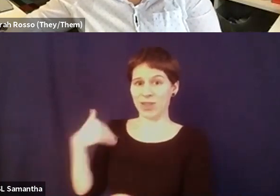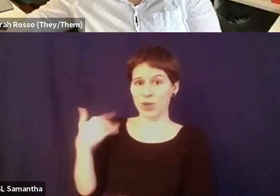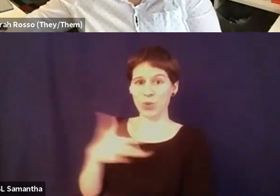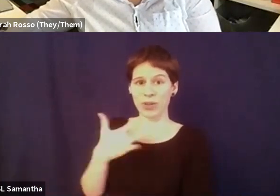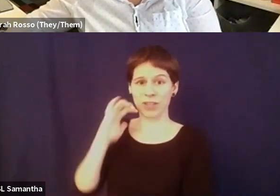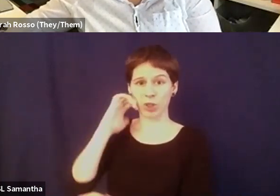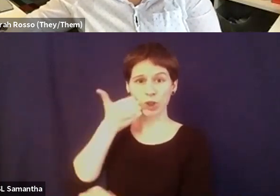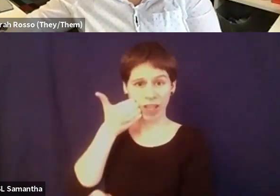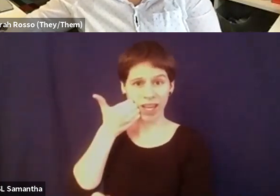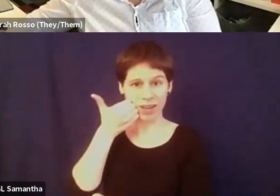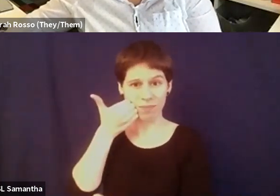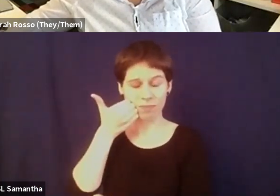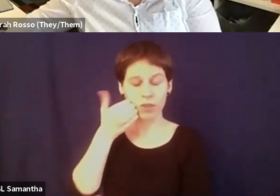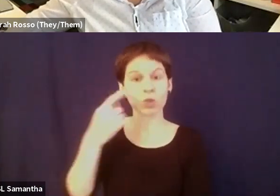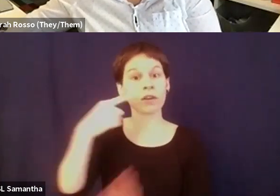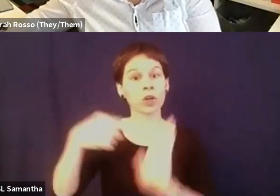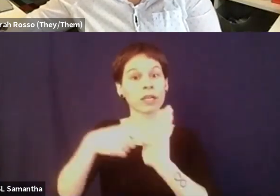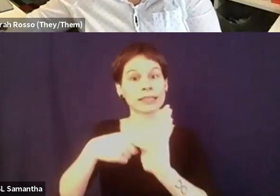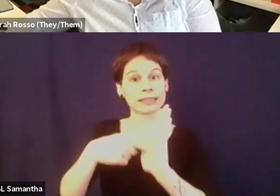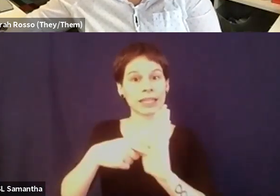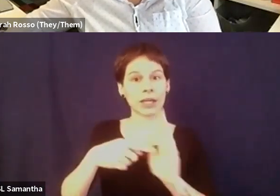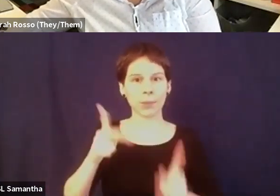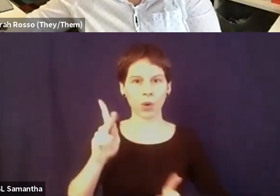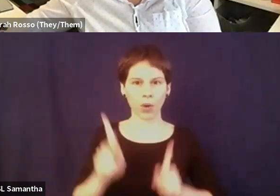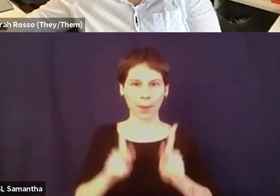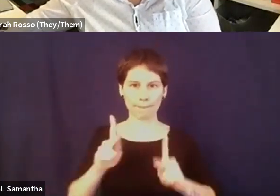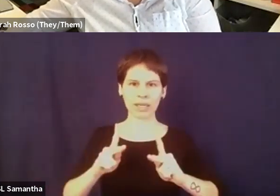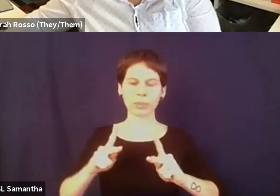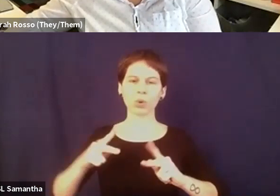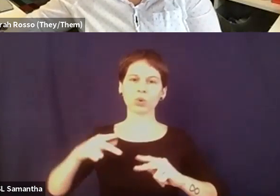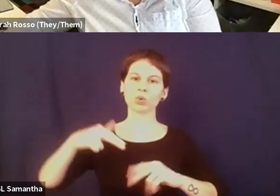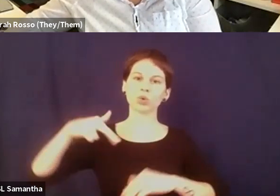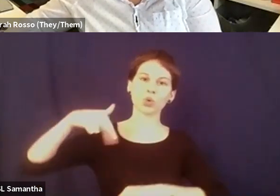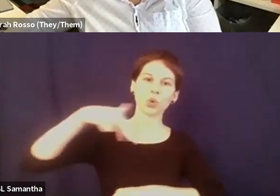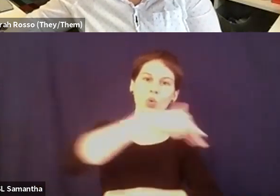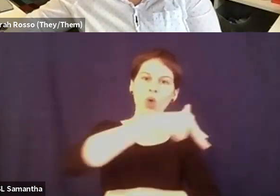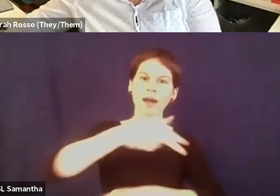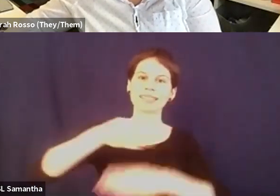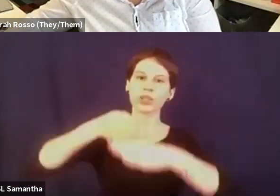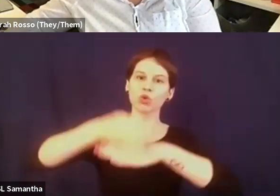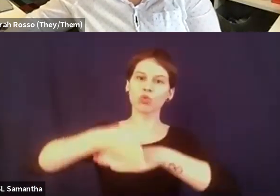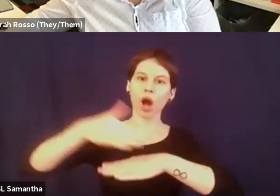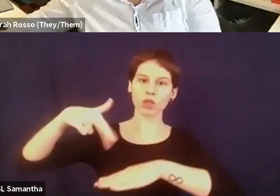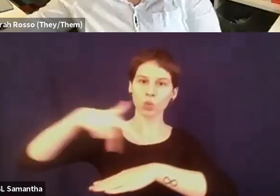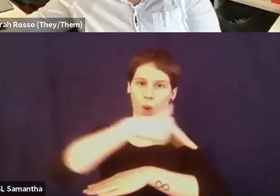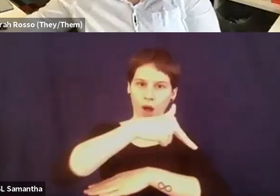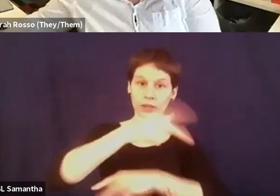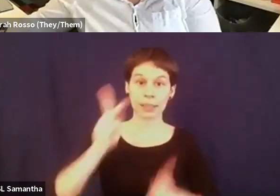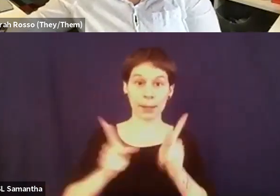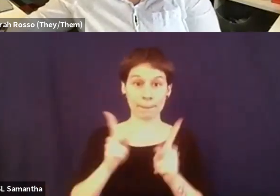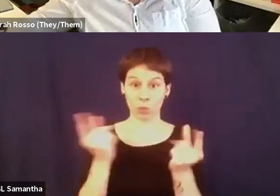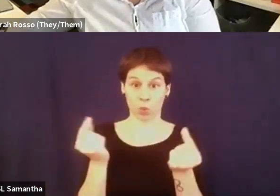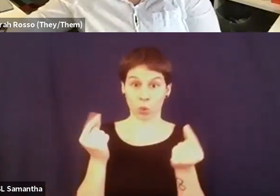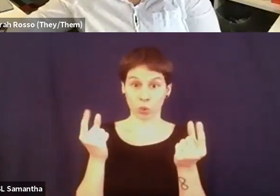example, there was an issue with getting people to cross in crosswalks. And so what national newspapers did was launch this whole